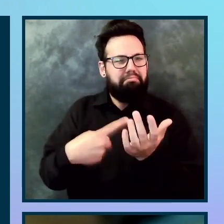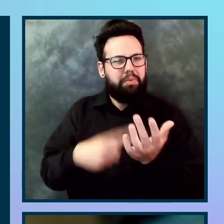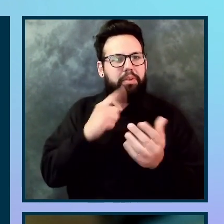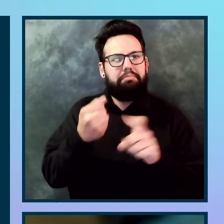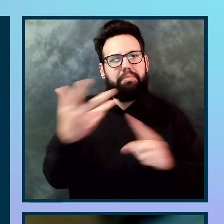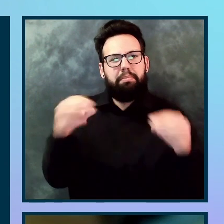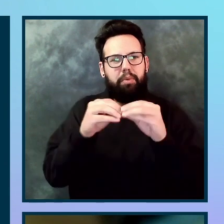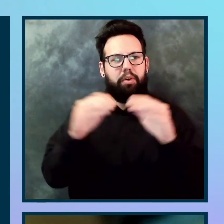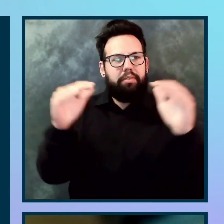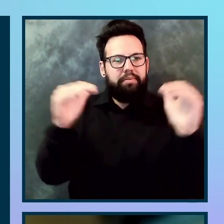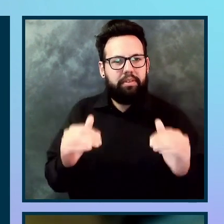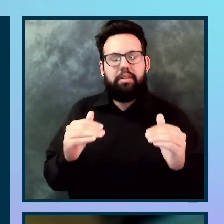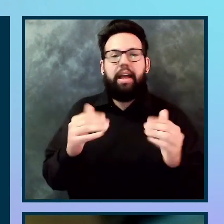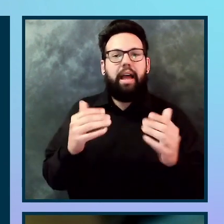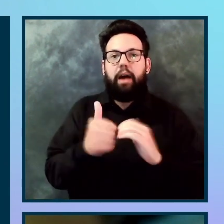into our Q&A.